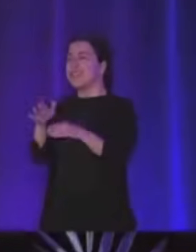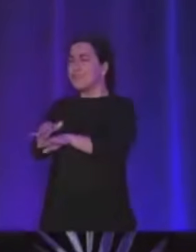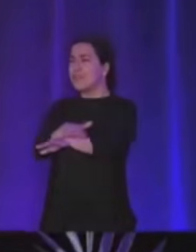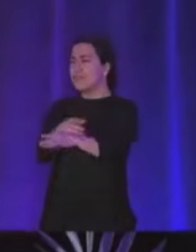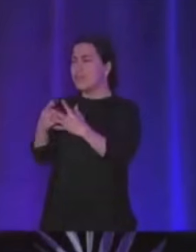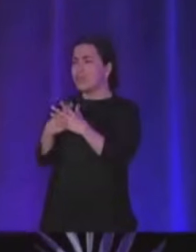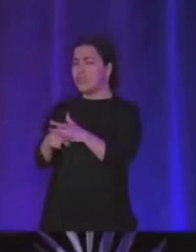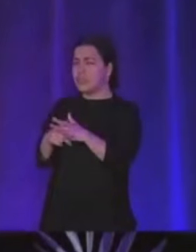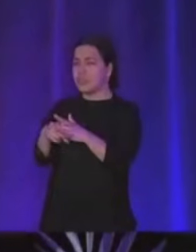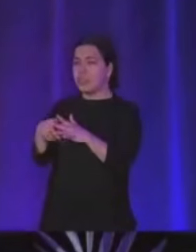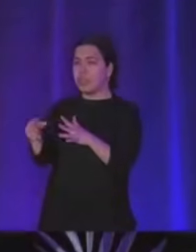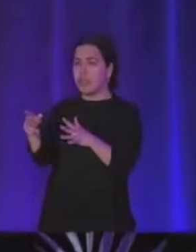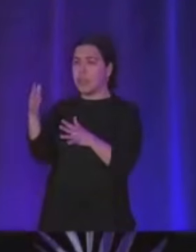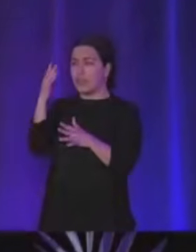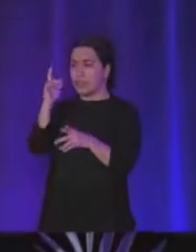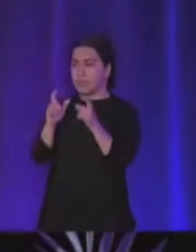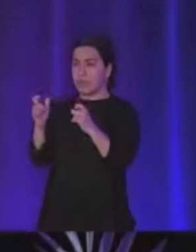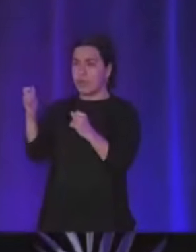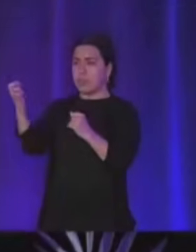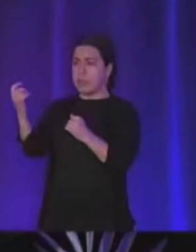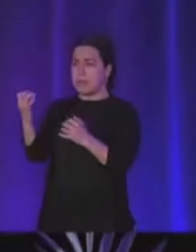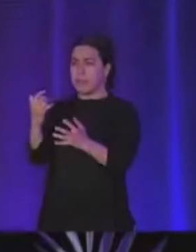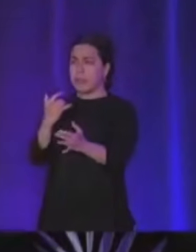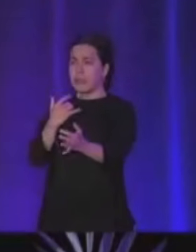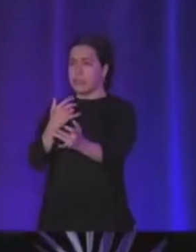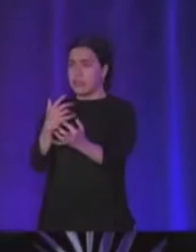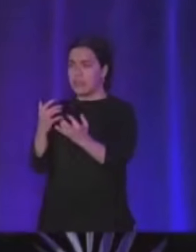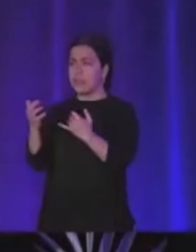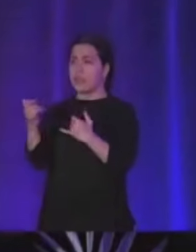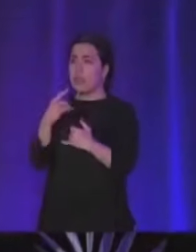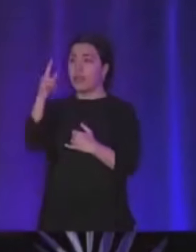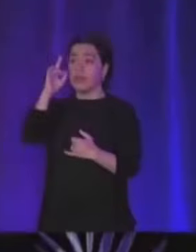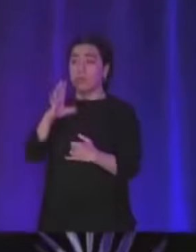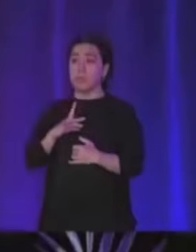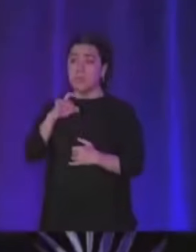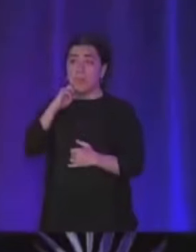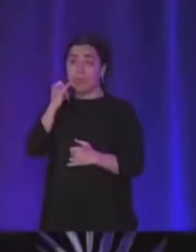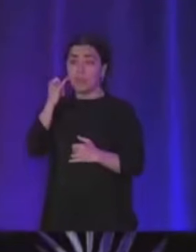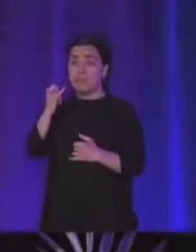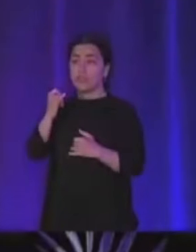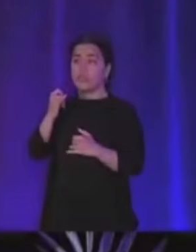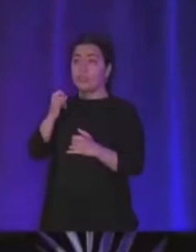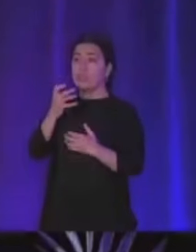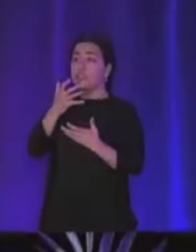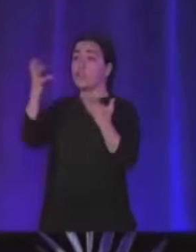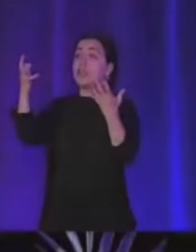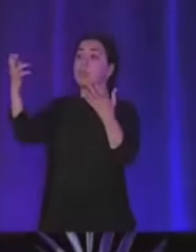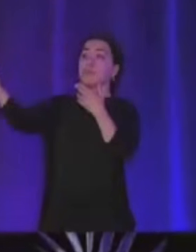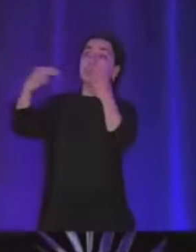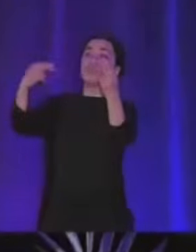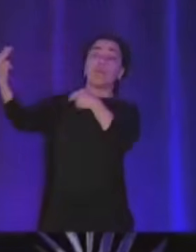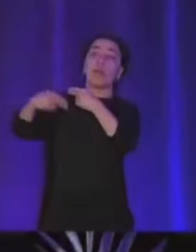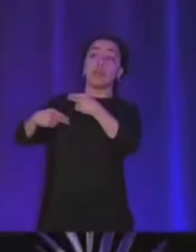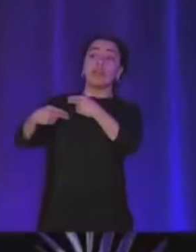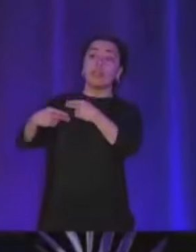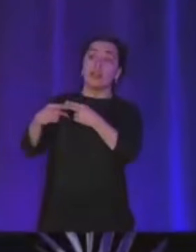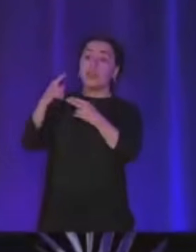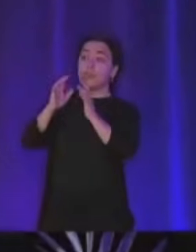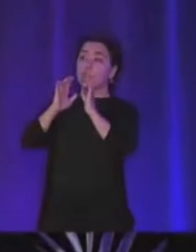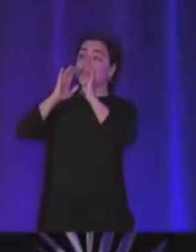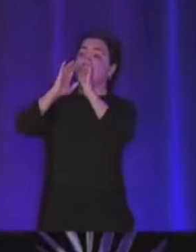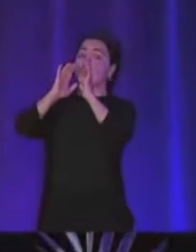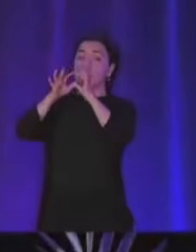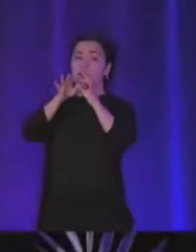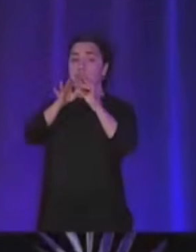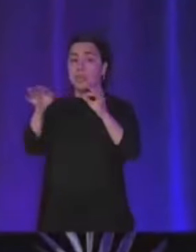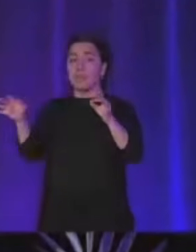I hear people coming in, and I think it would be cool if we just shouted at them to join us. So I'm thinking we should all shout the